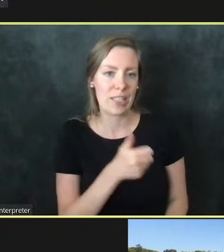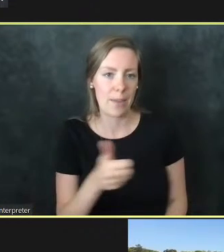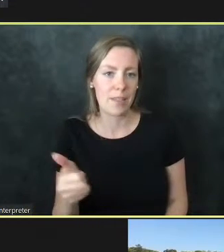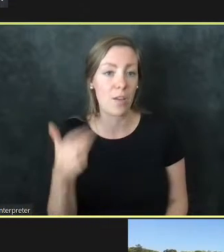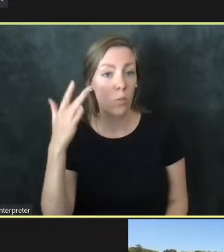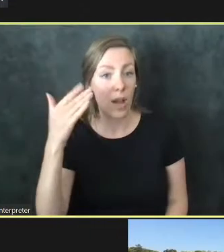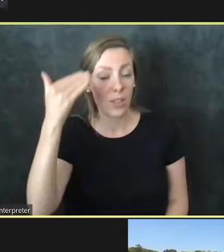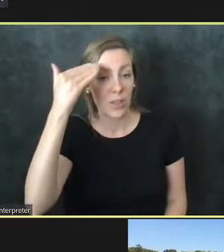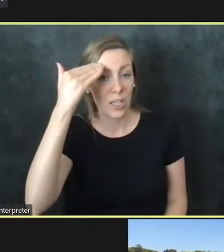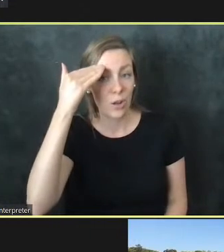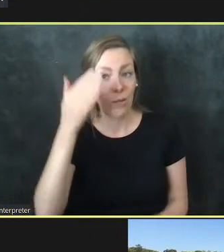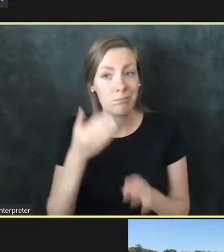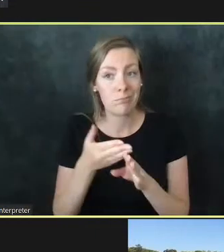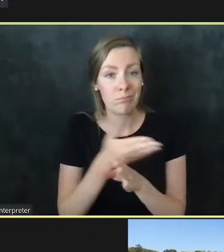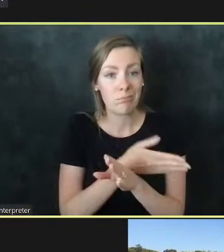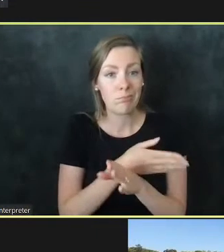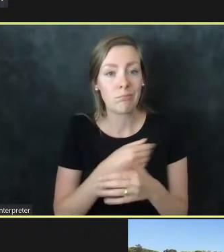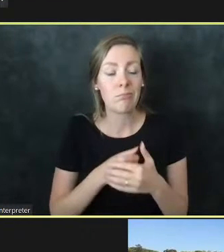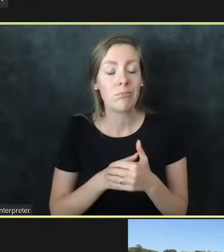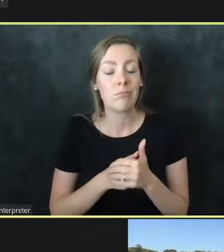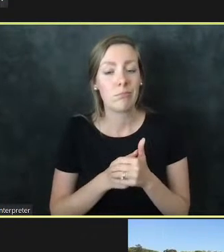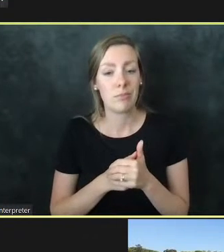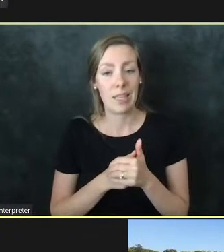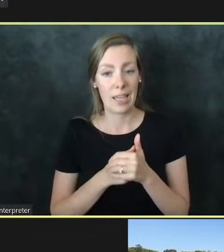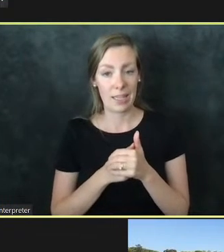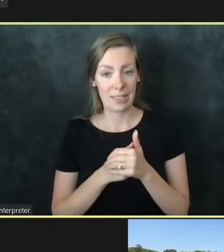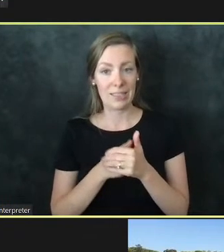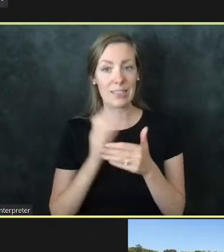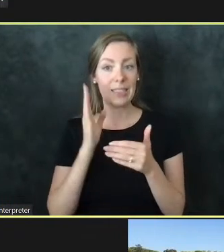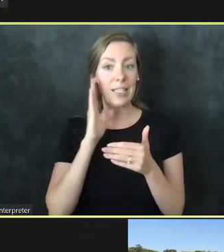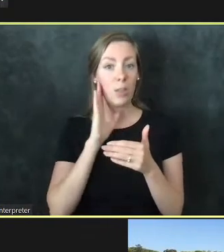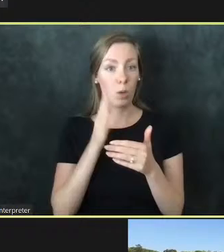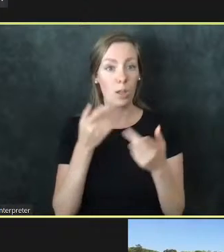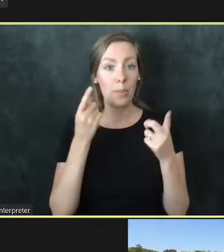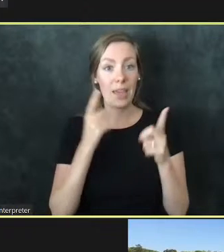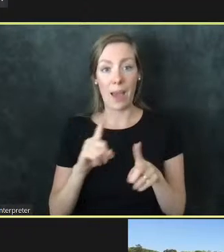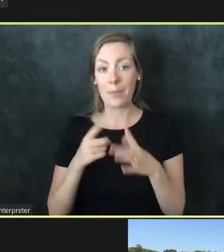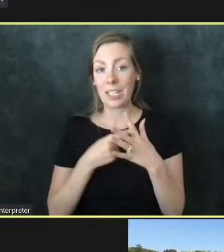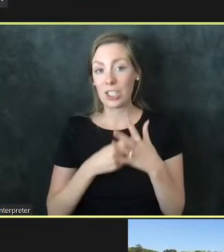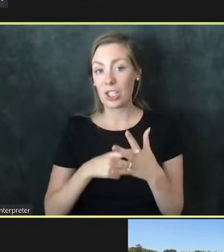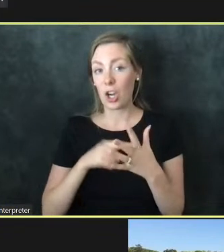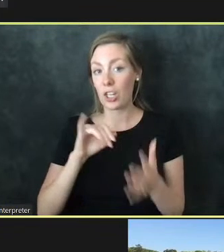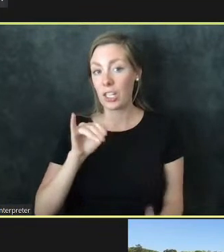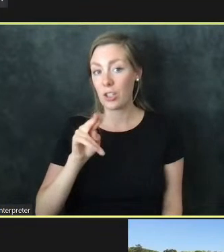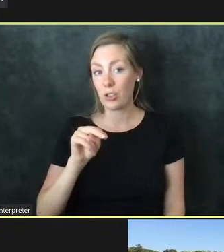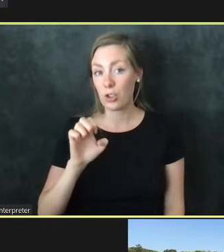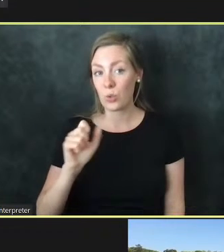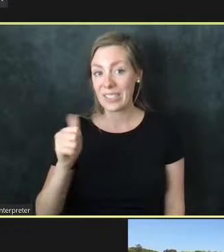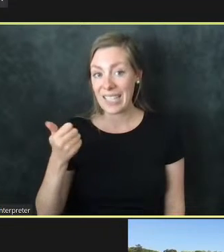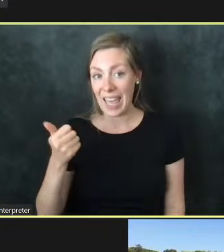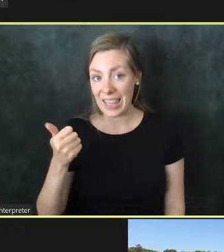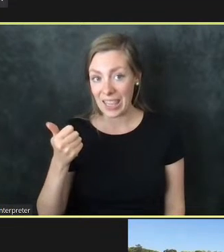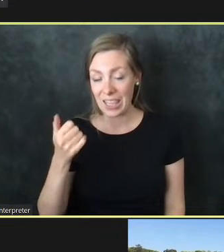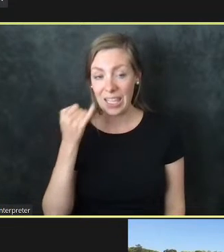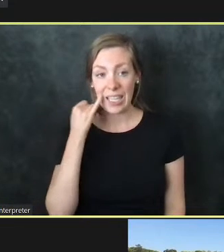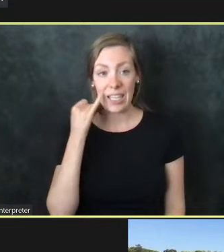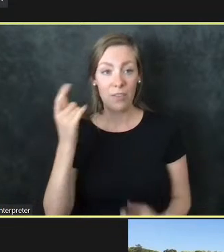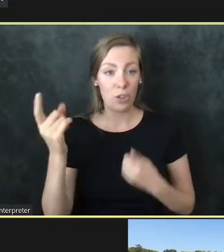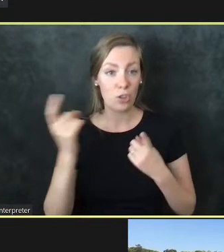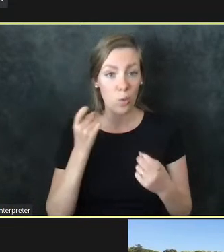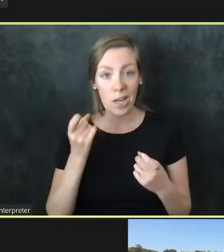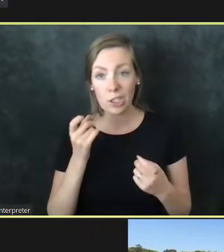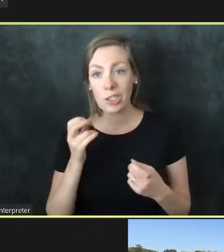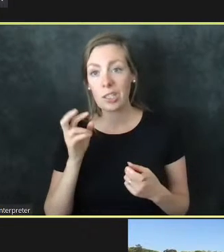that it is a los clientes in para effect que sepan, starting June que 10th. sepan de And que hay if un there's evento. questions or